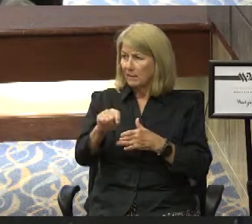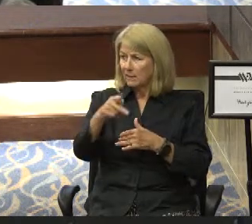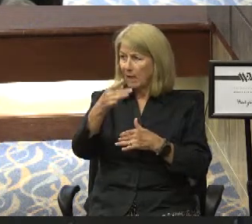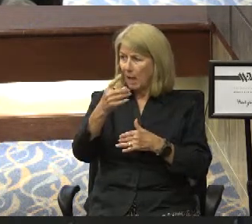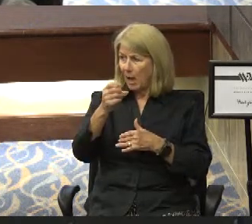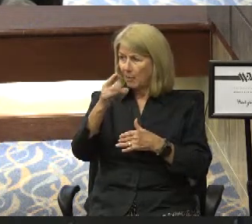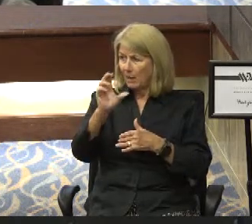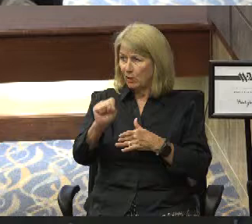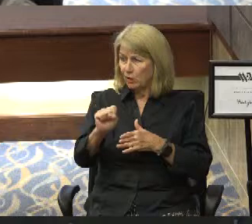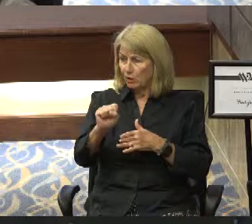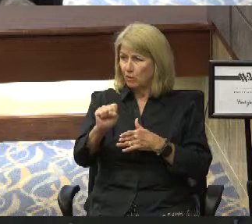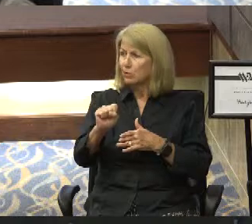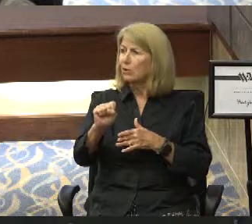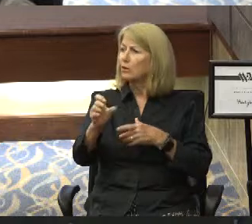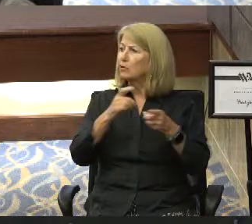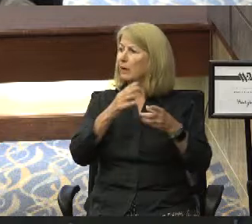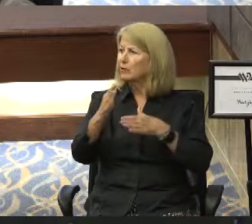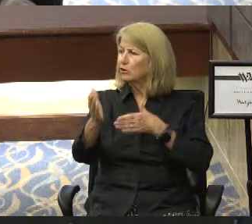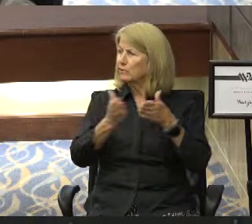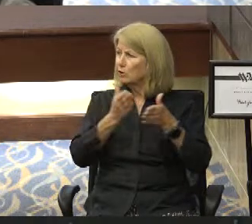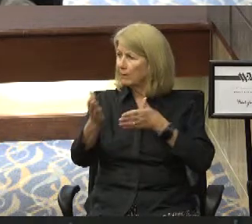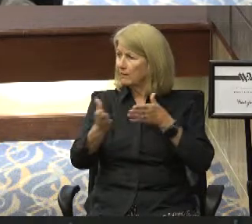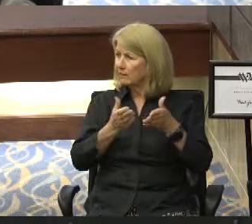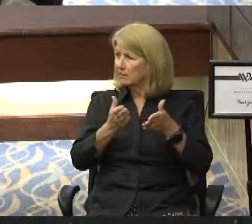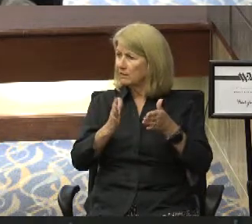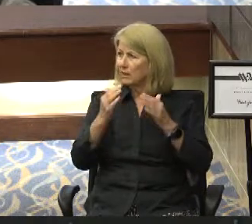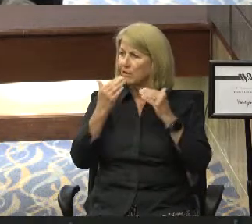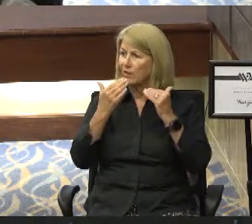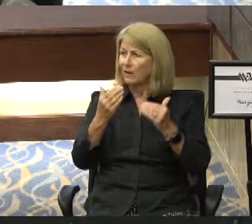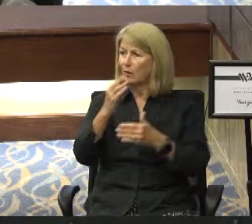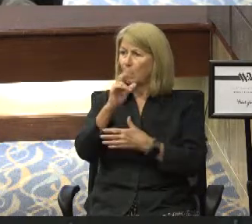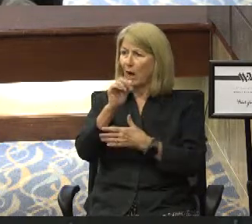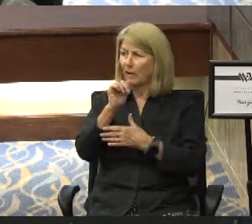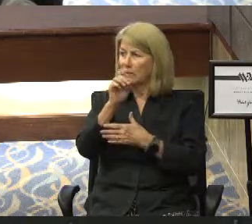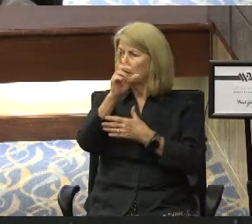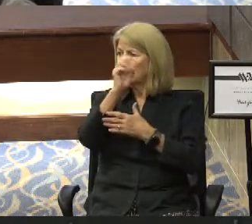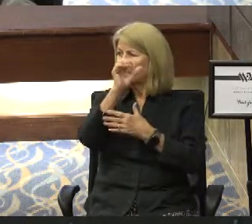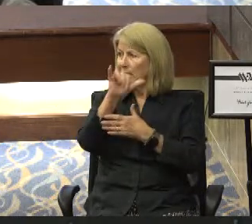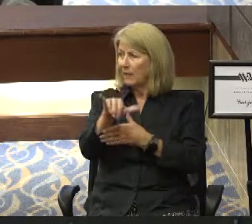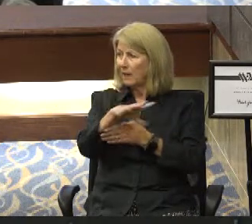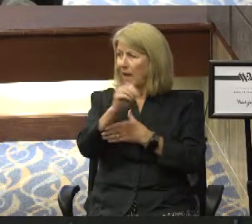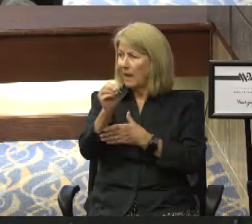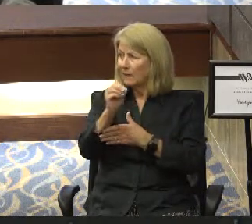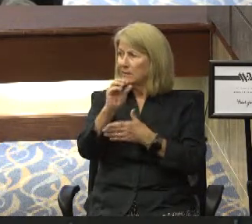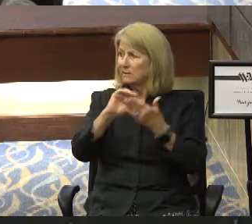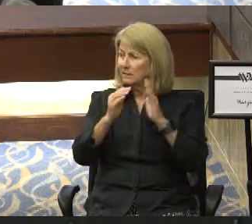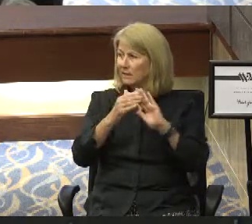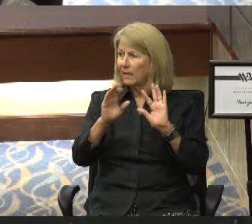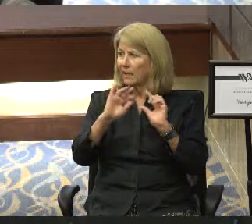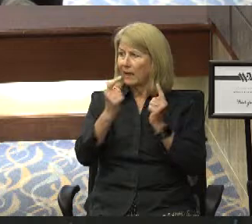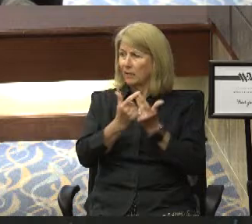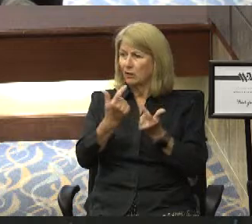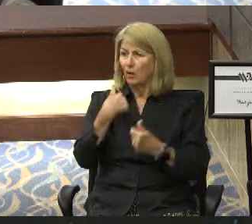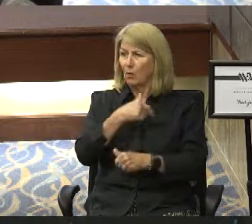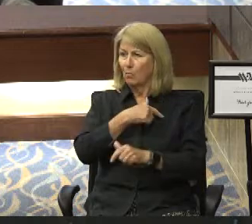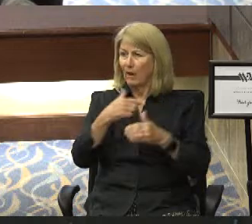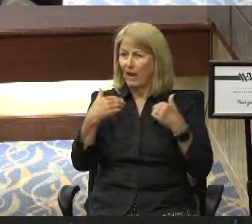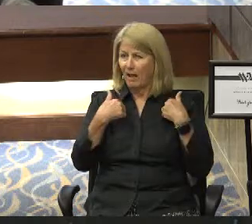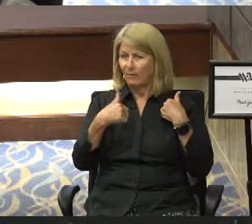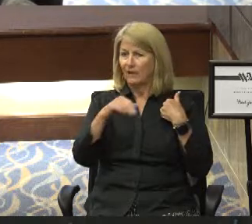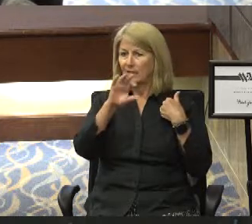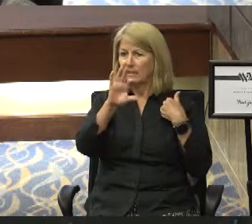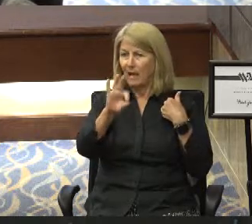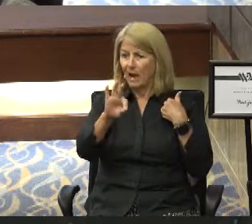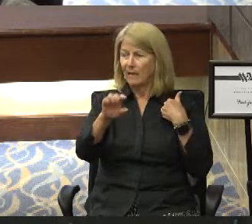and I'll turn the mic over to him. Thank you, Bradley. Thank you, Mayor and City Council. We do have 9 public